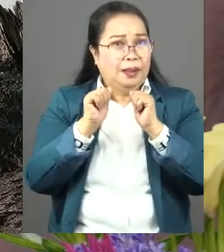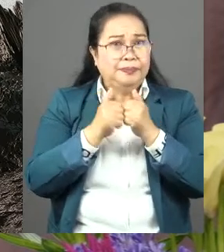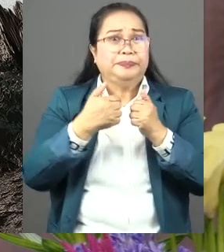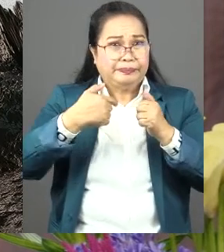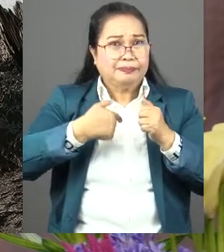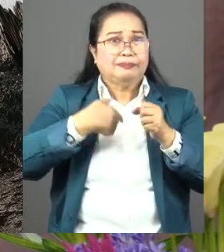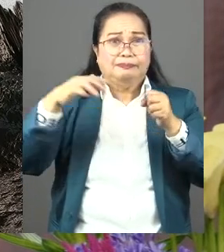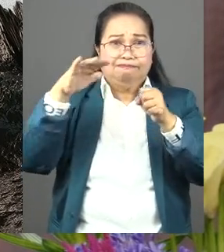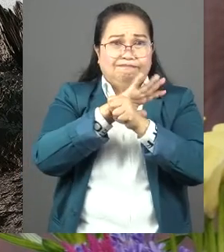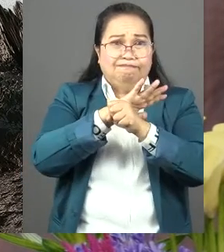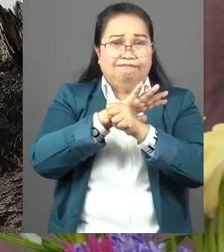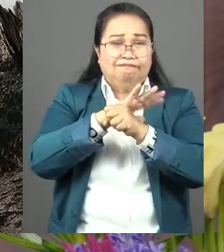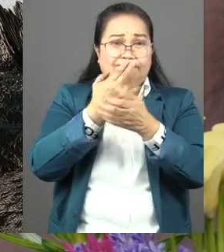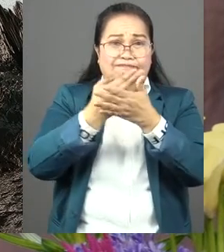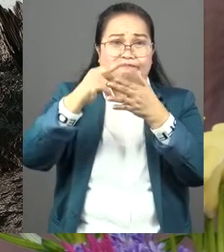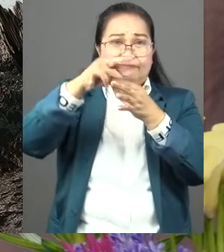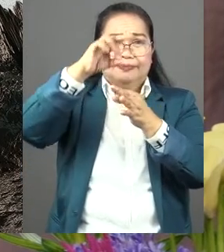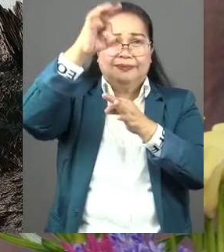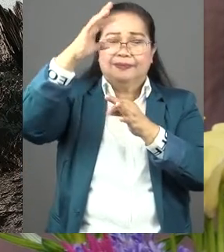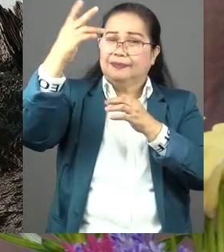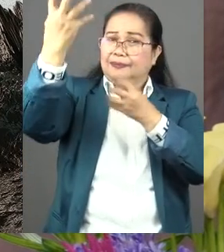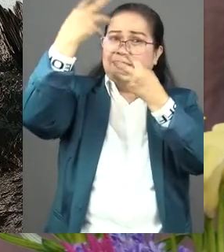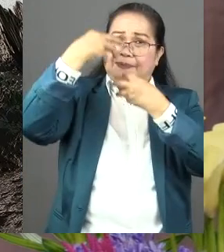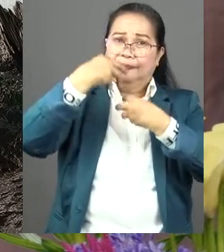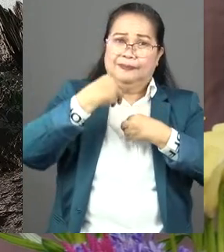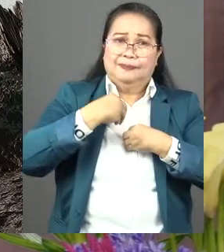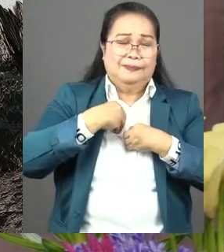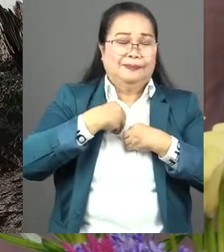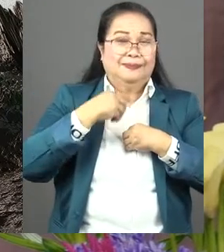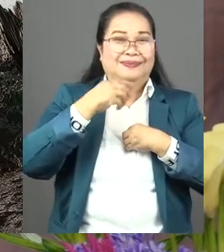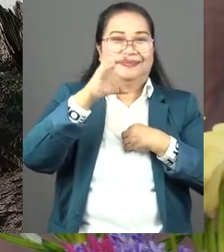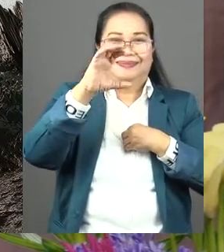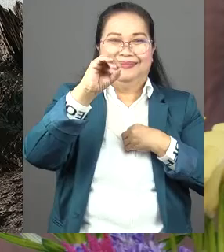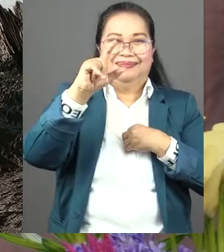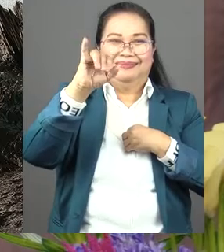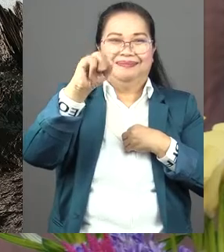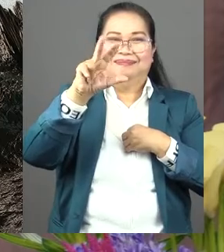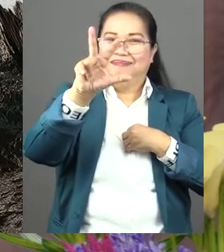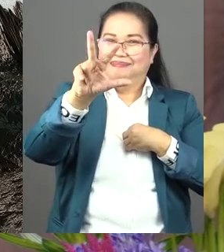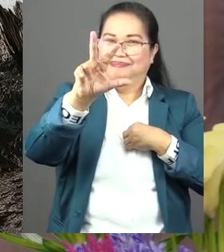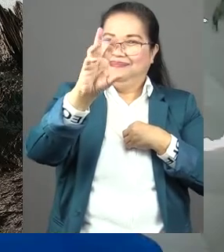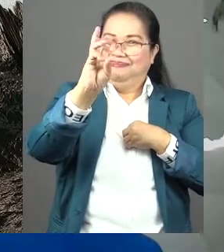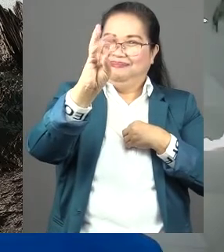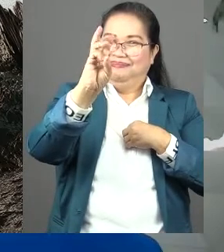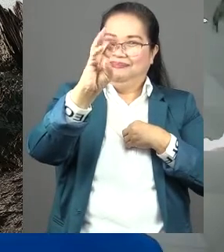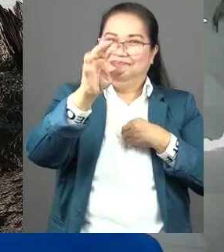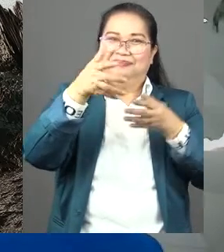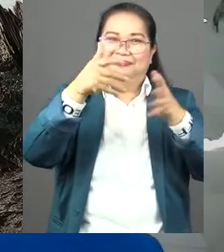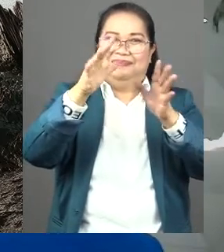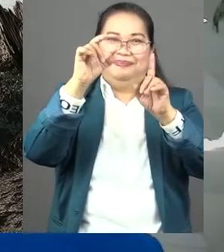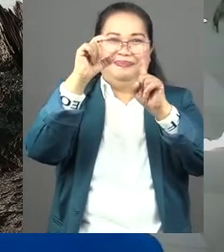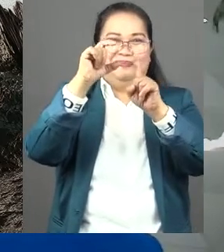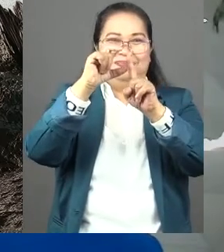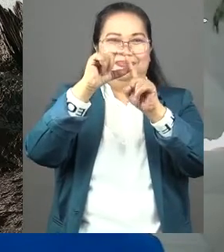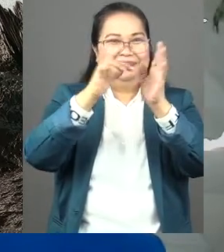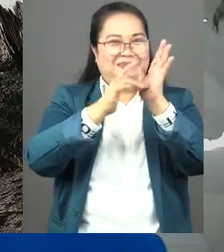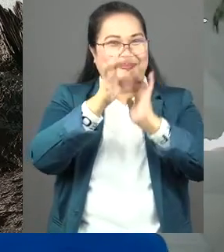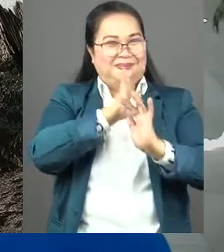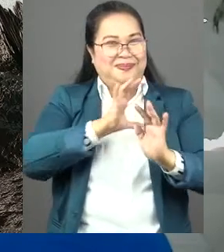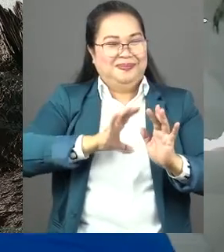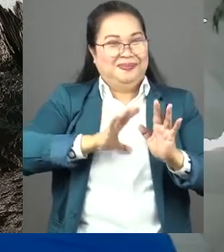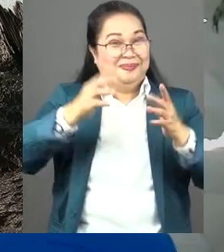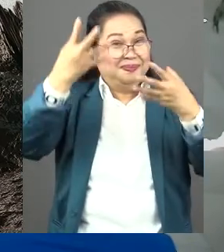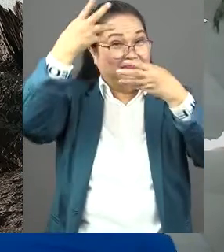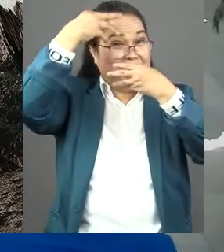be filled with the Holy Spirit? Well, friend, that's found in Colossians 3:16. Let the word of Christ dwell in